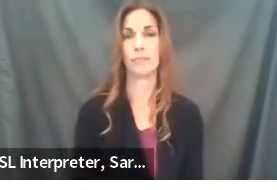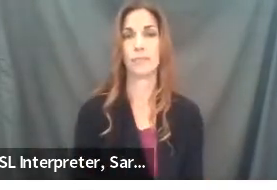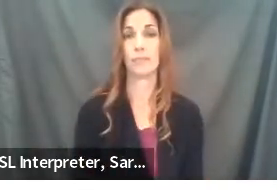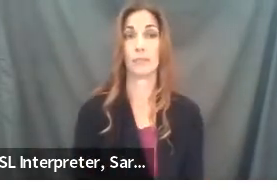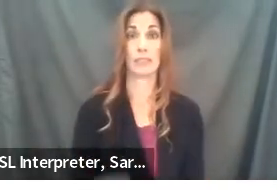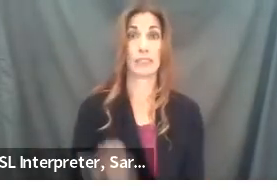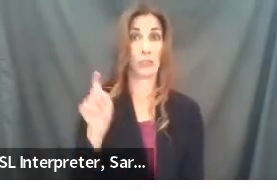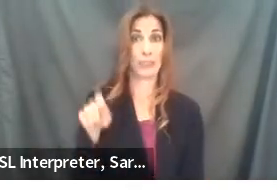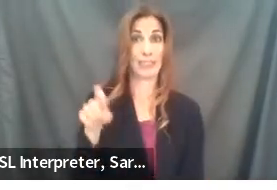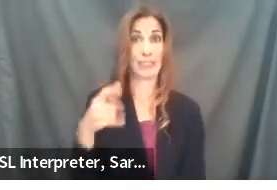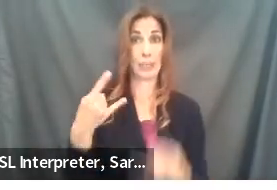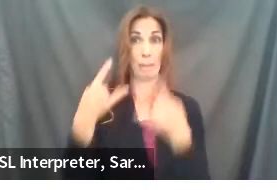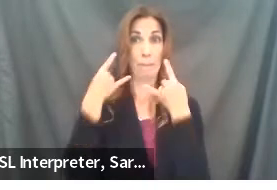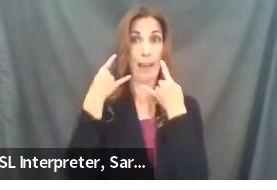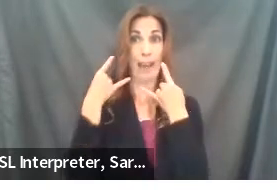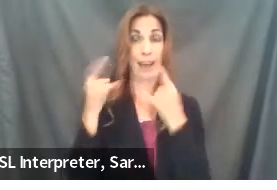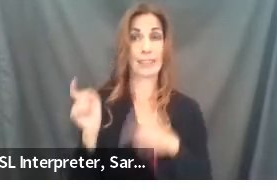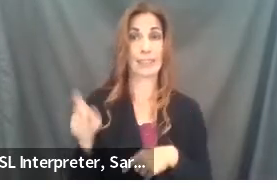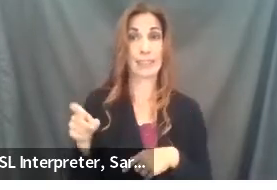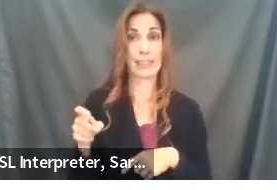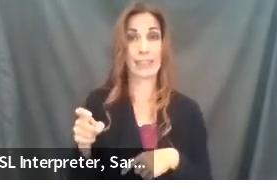you can visit